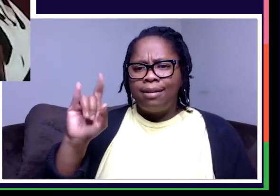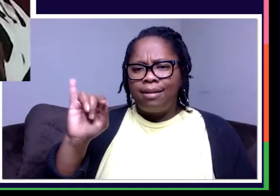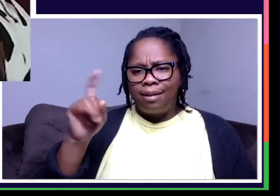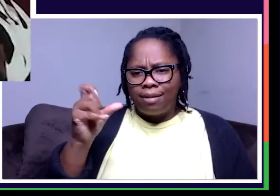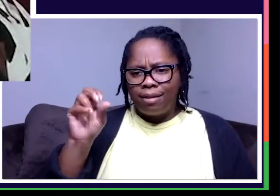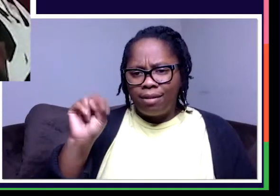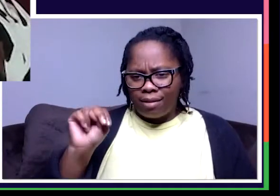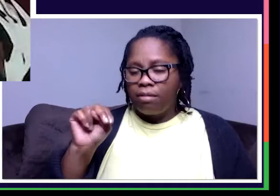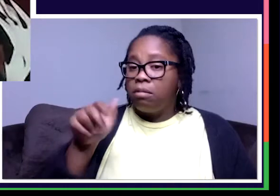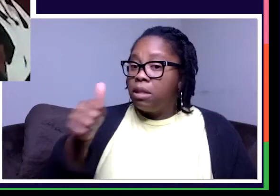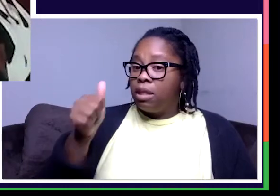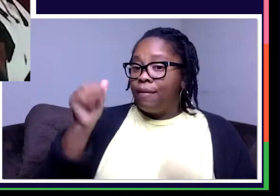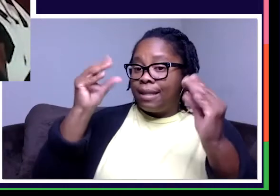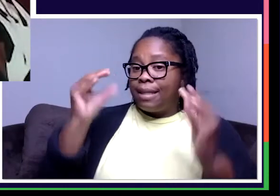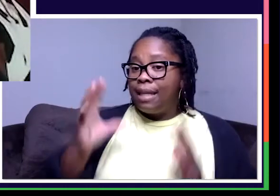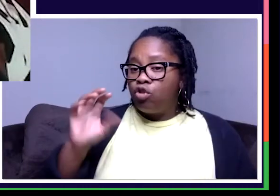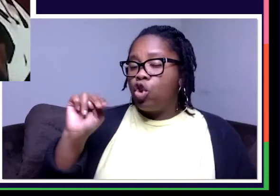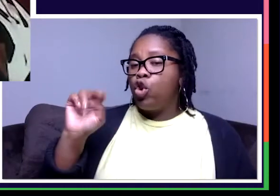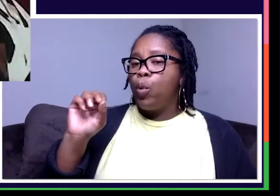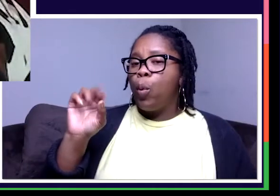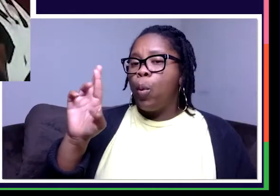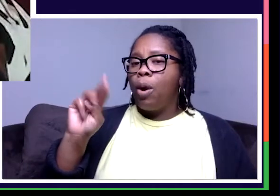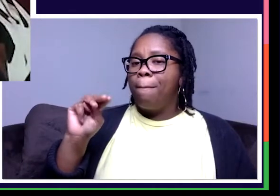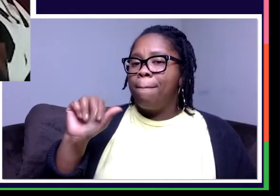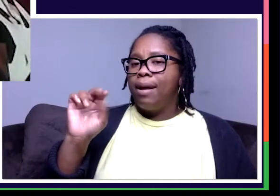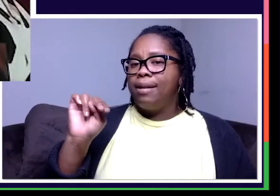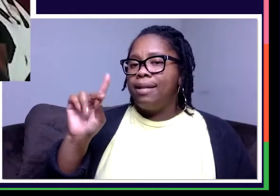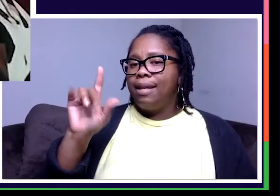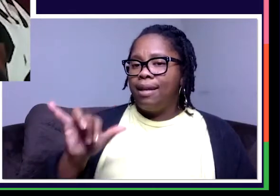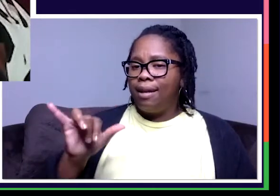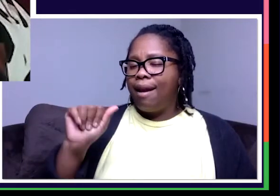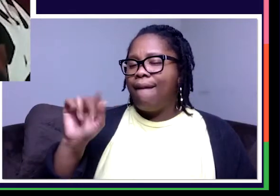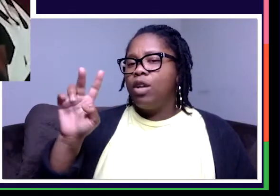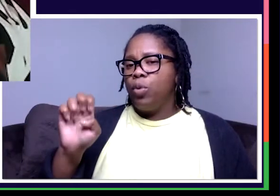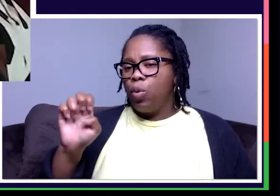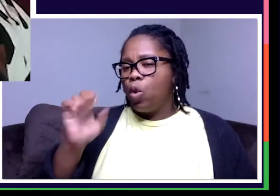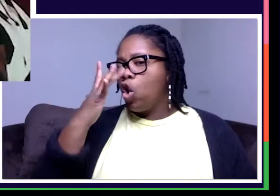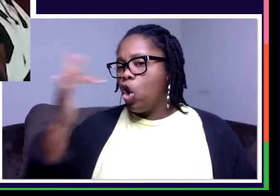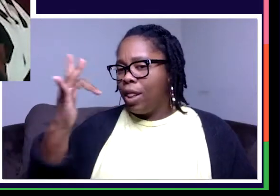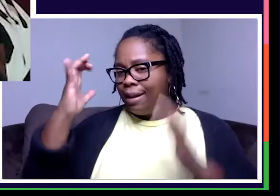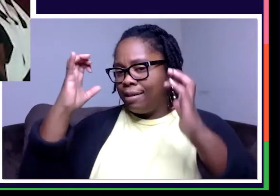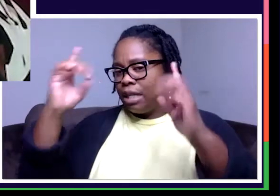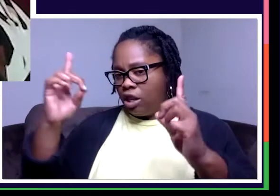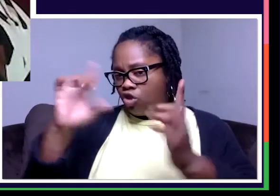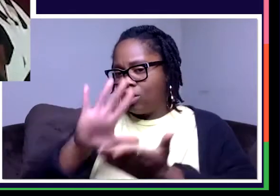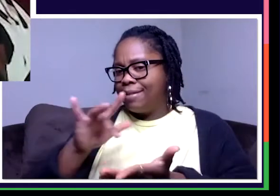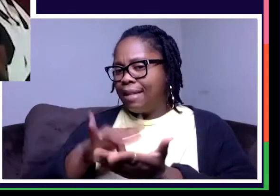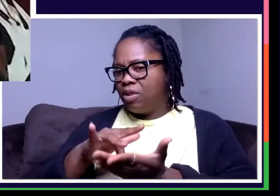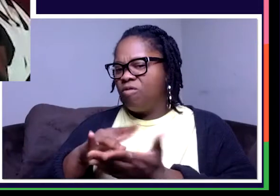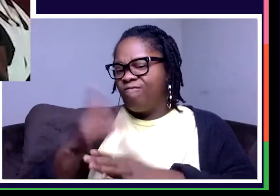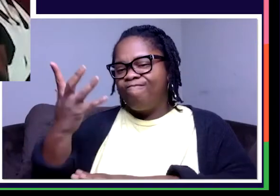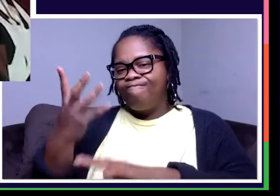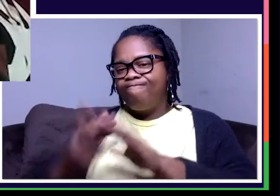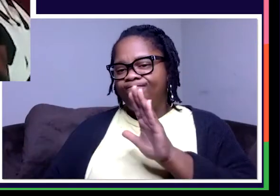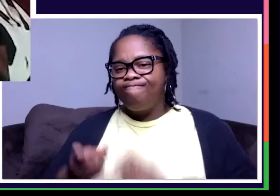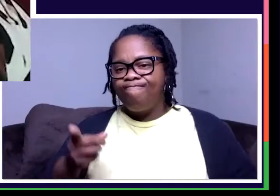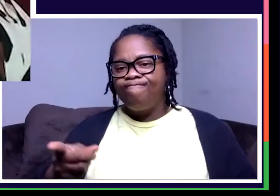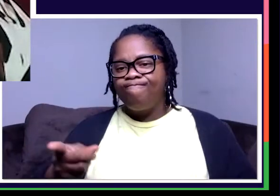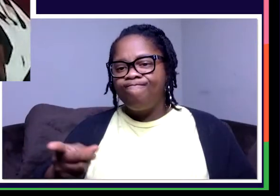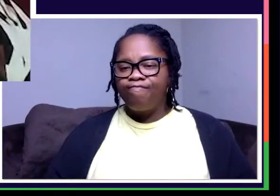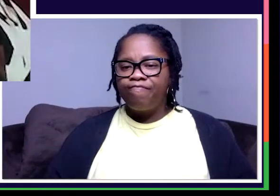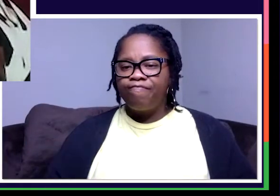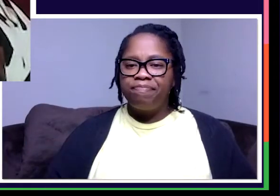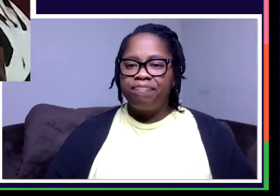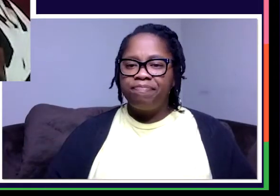Dixon, a teacher at Normandy Avenue Early Education Center,